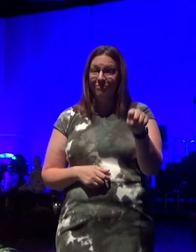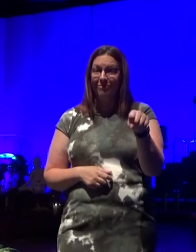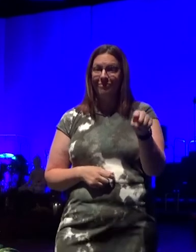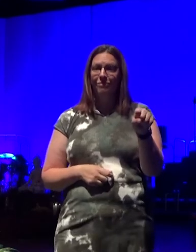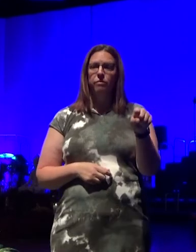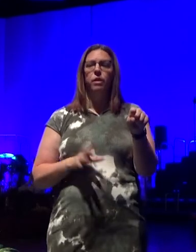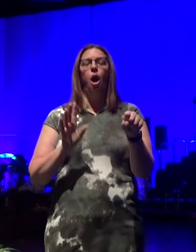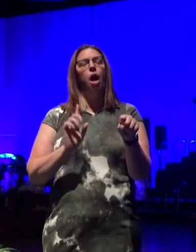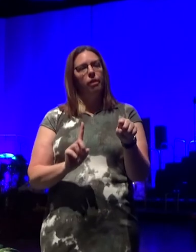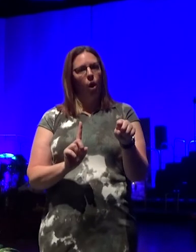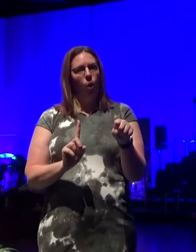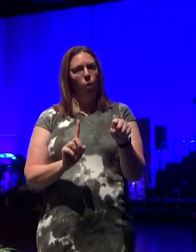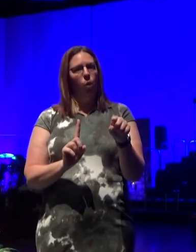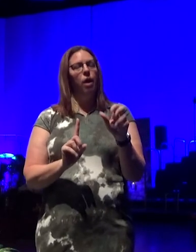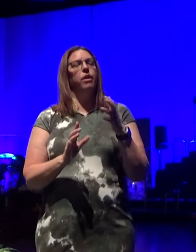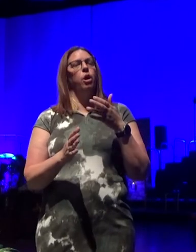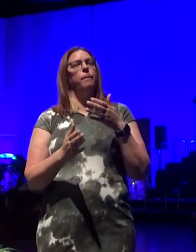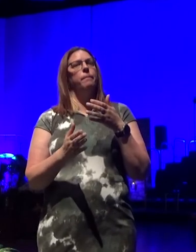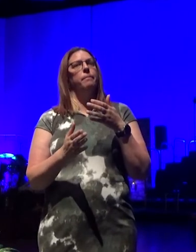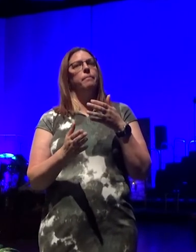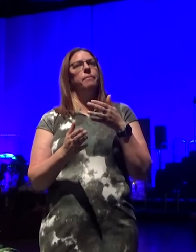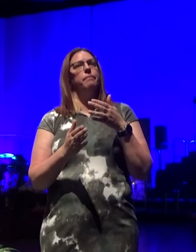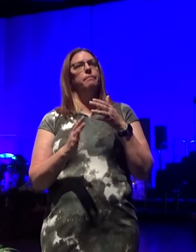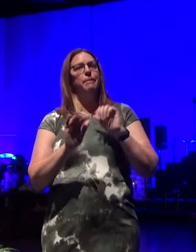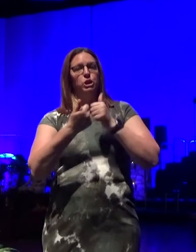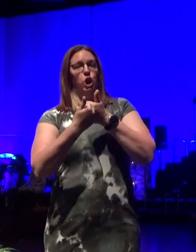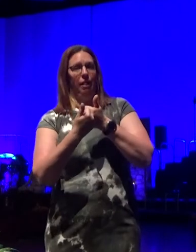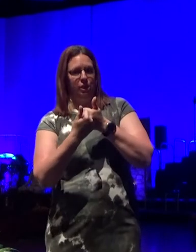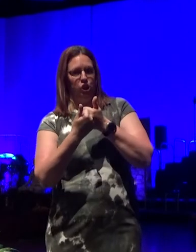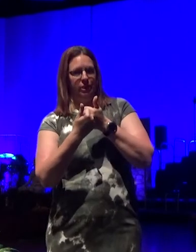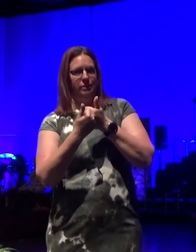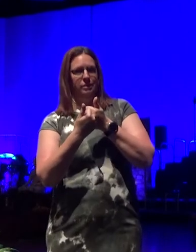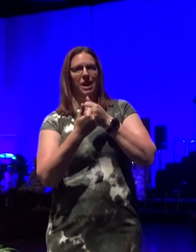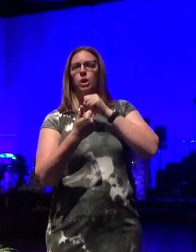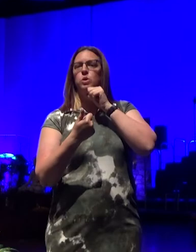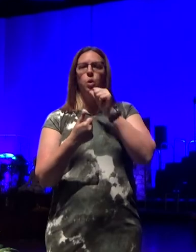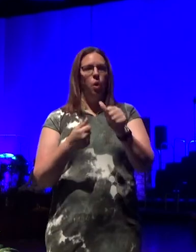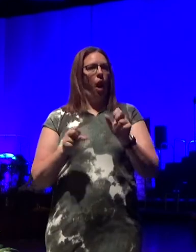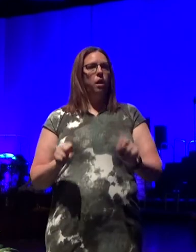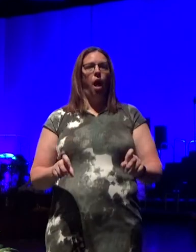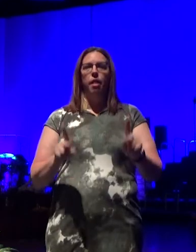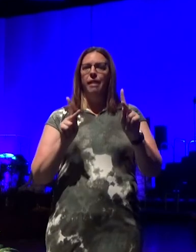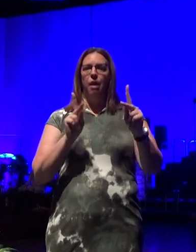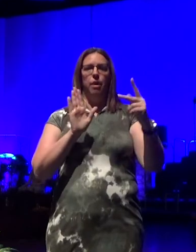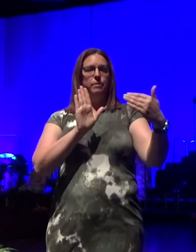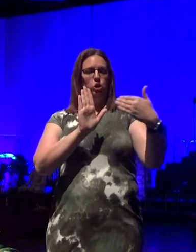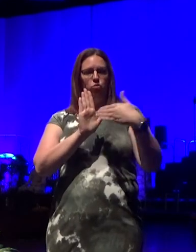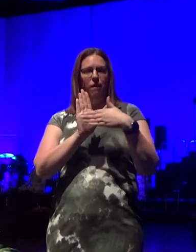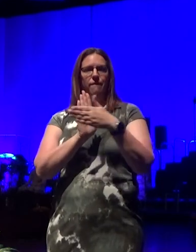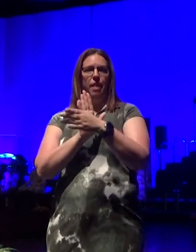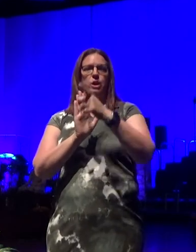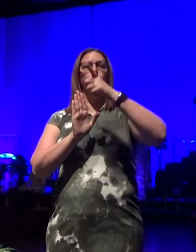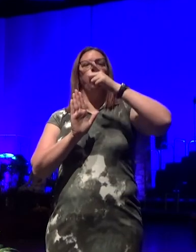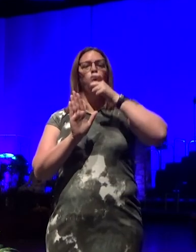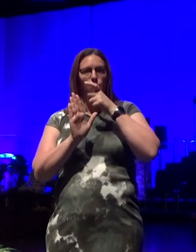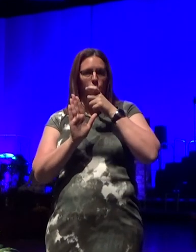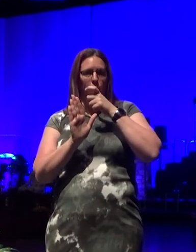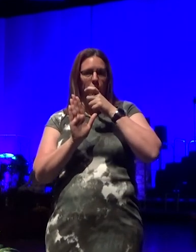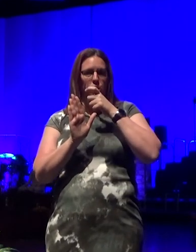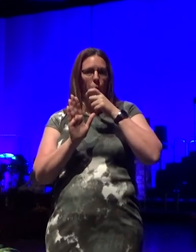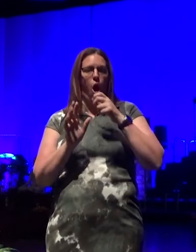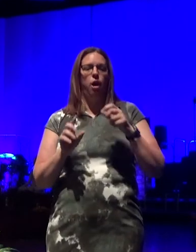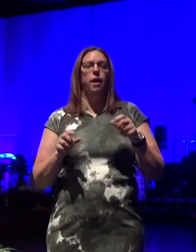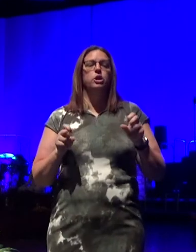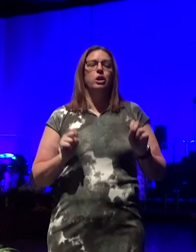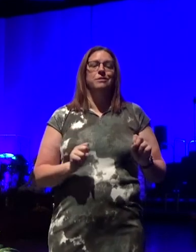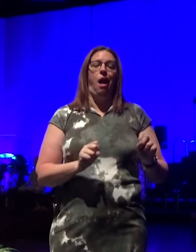there may be challenges, do not allow them to reflect on who you are, but allow them to be the opportunity to